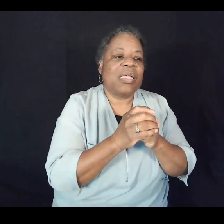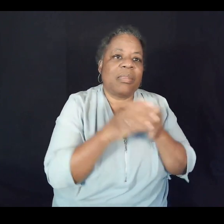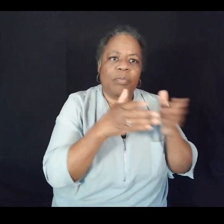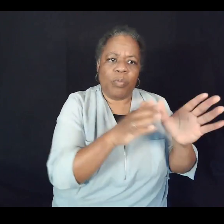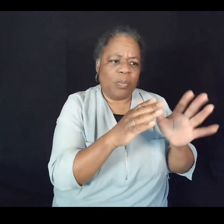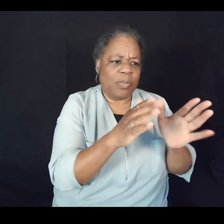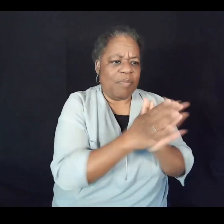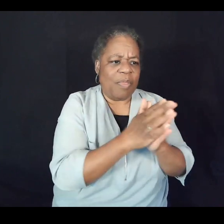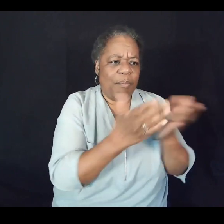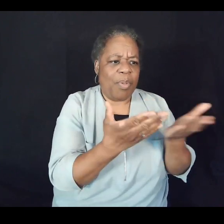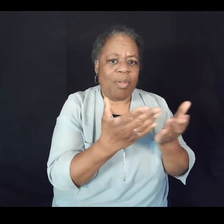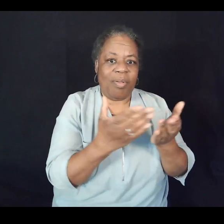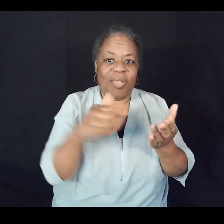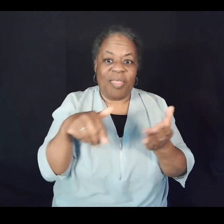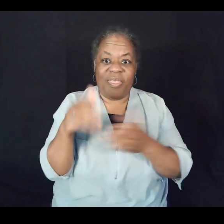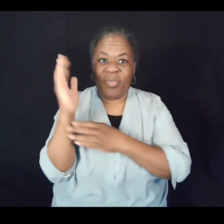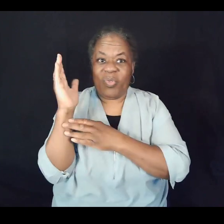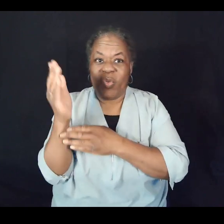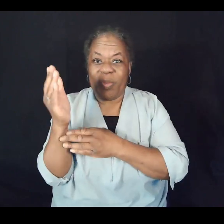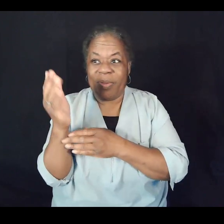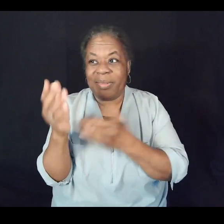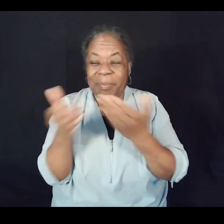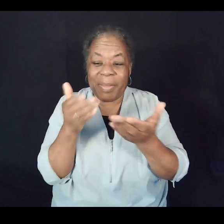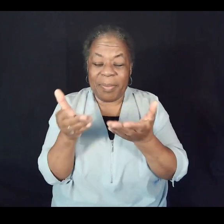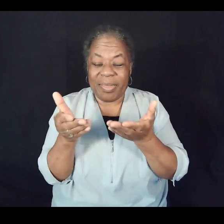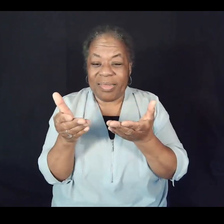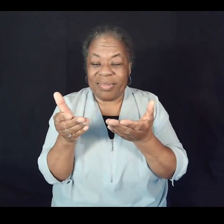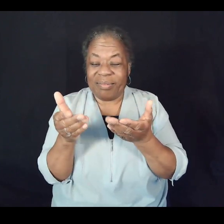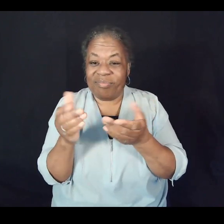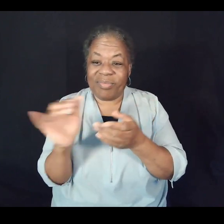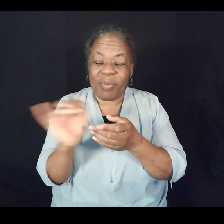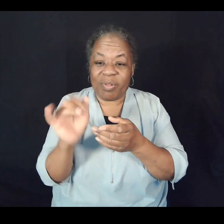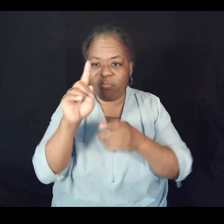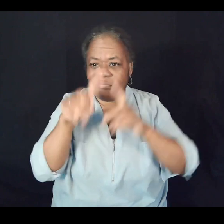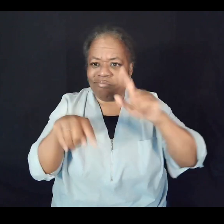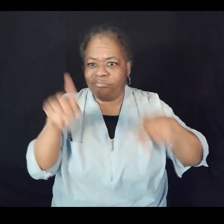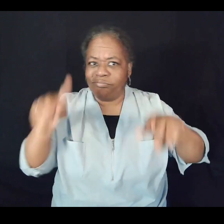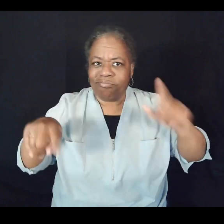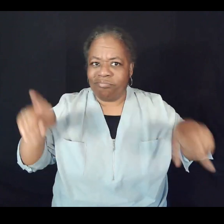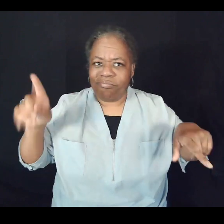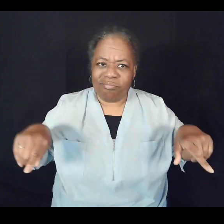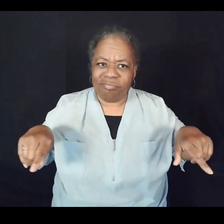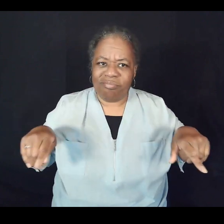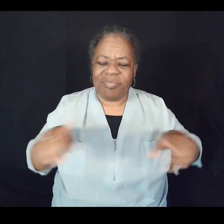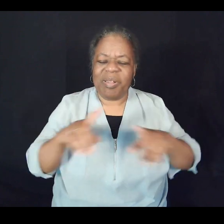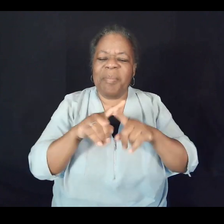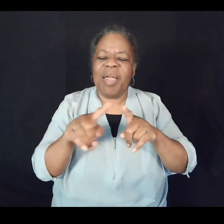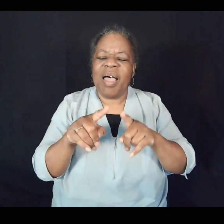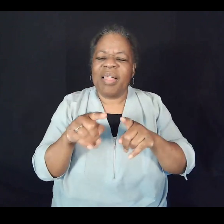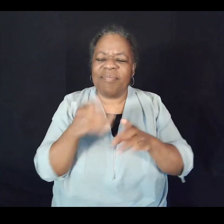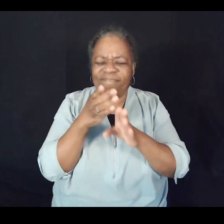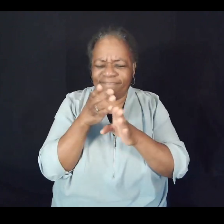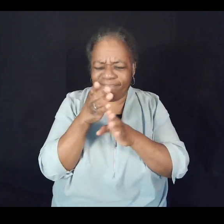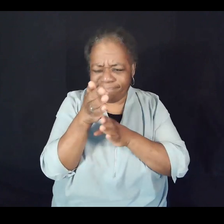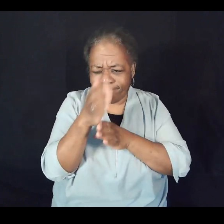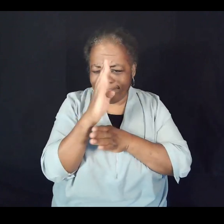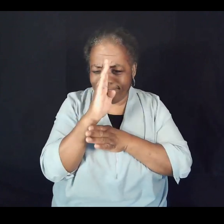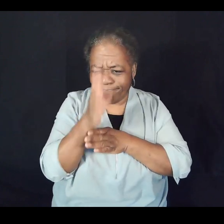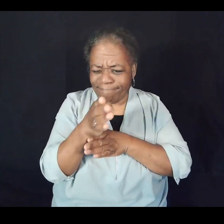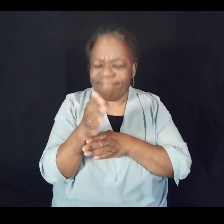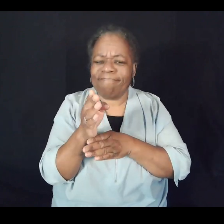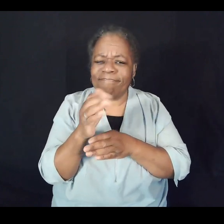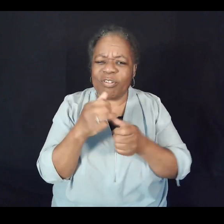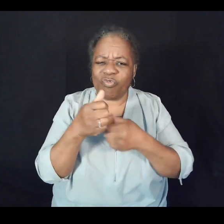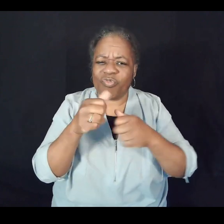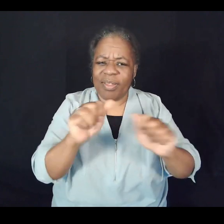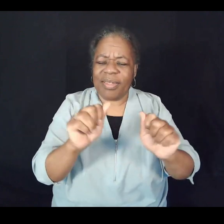sermon may also be a little bit all over the place. But don't worry, we'll do our best to keep it on track. Let's have a